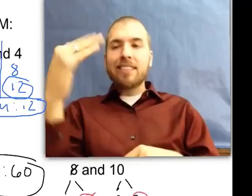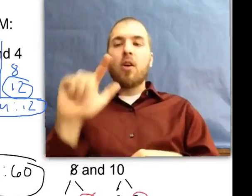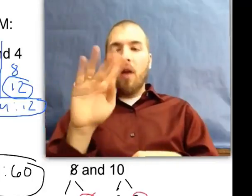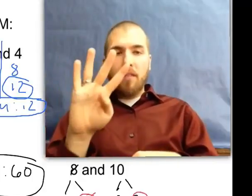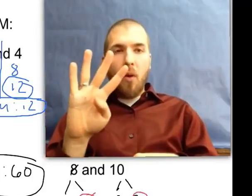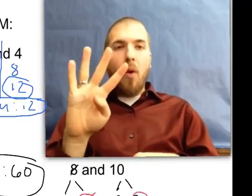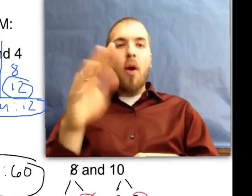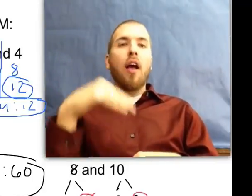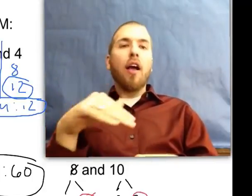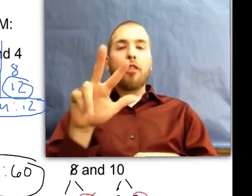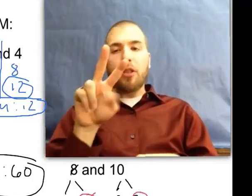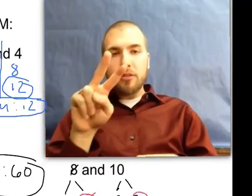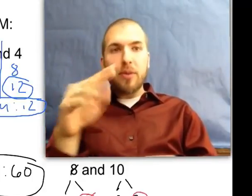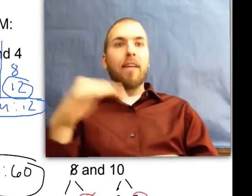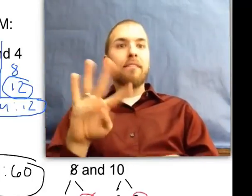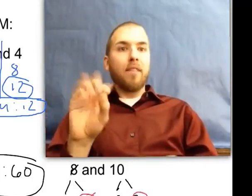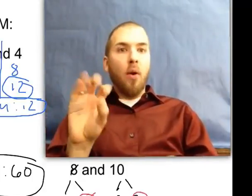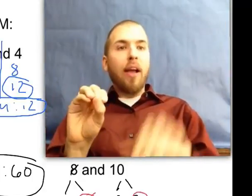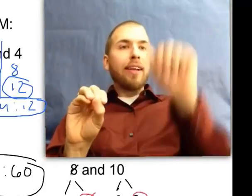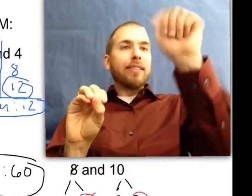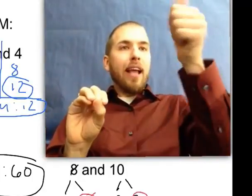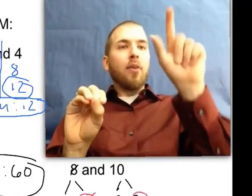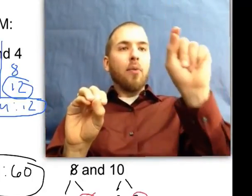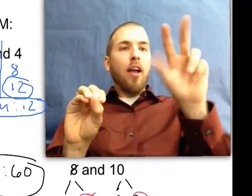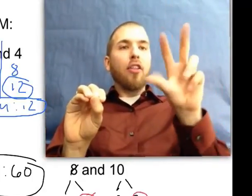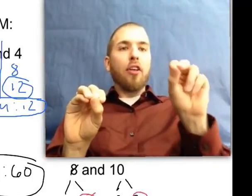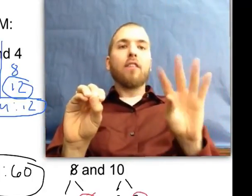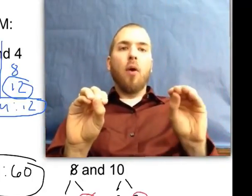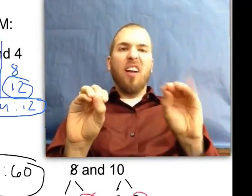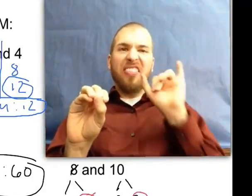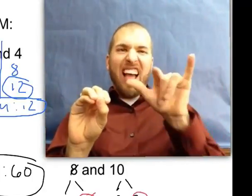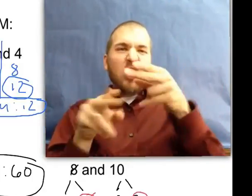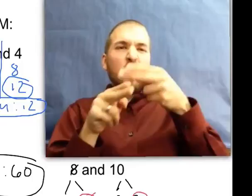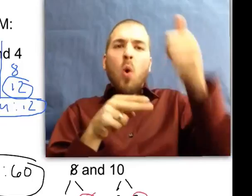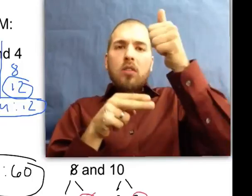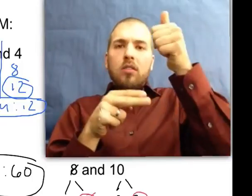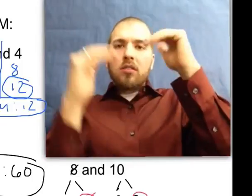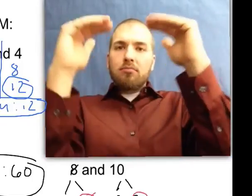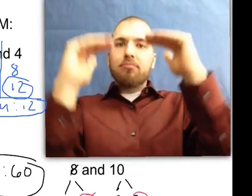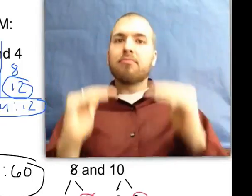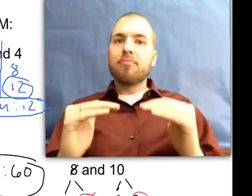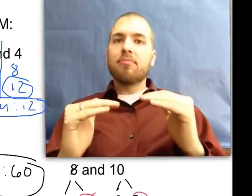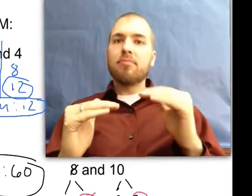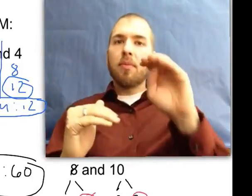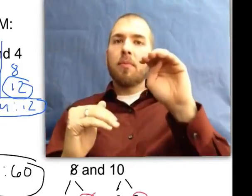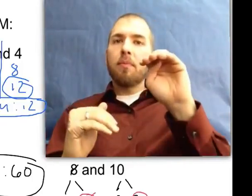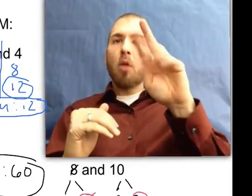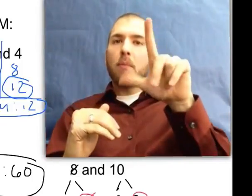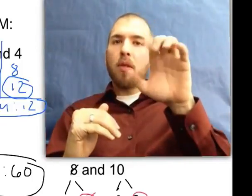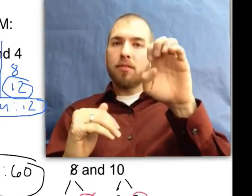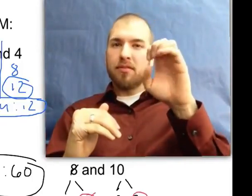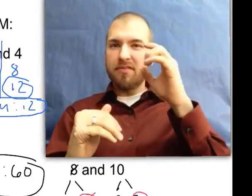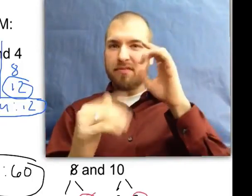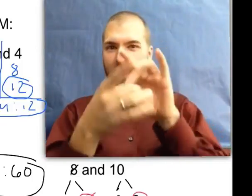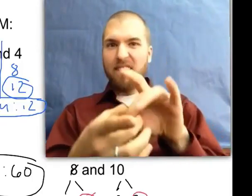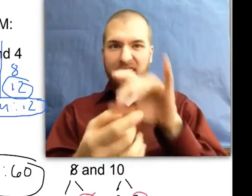So if you were to list out 8 and 10, all their different multiples, you would finally find that their